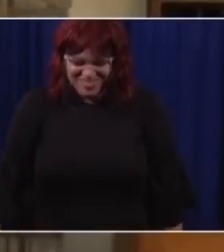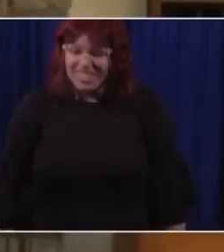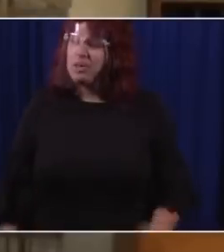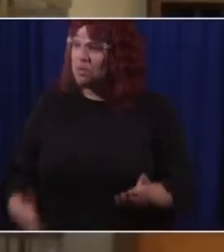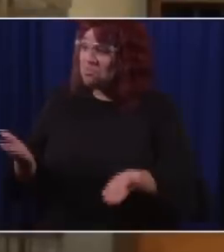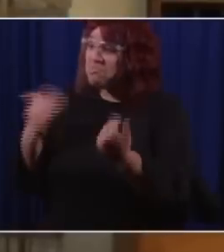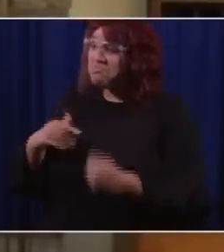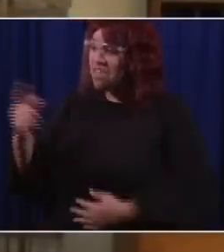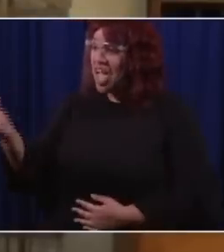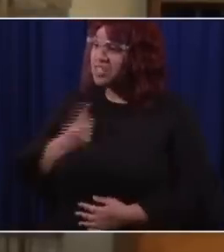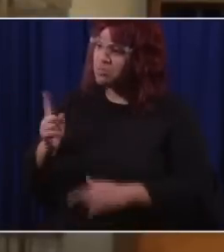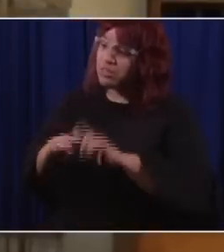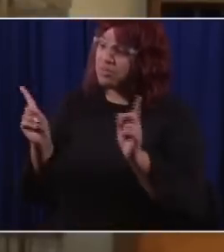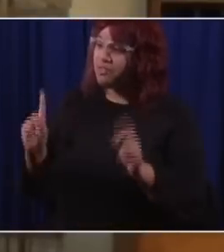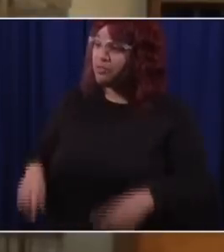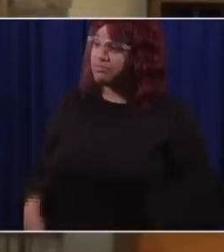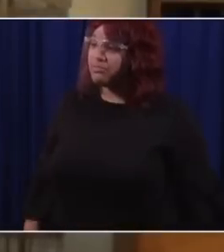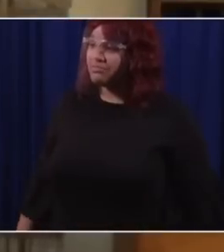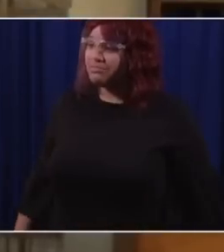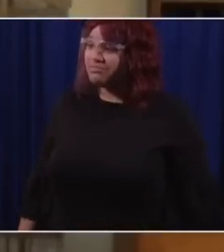question. So.